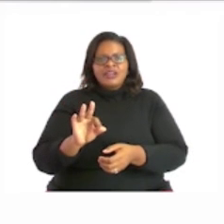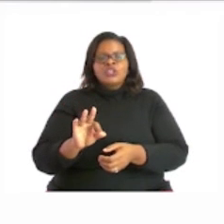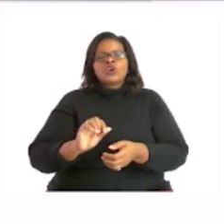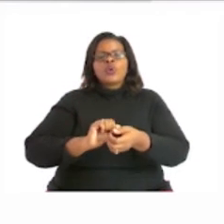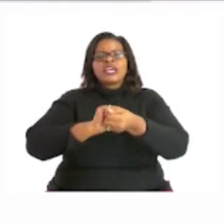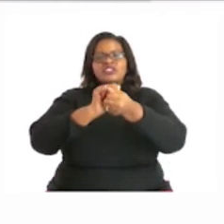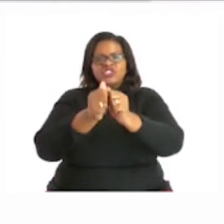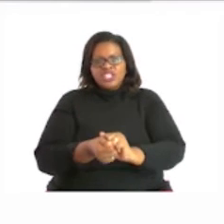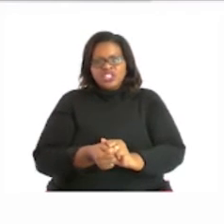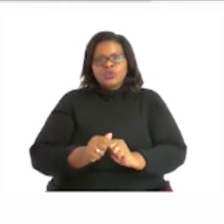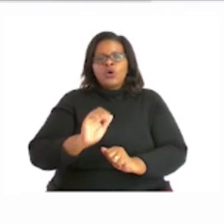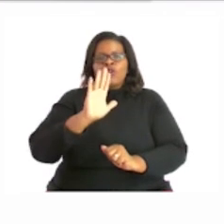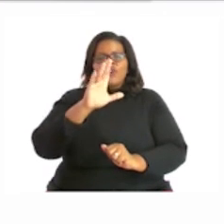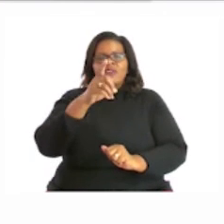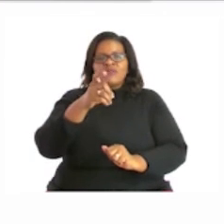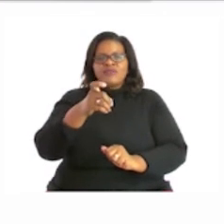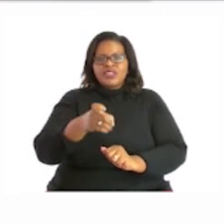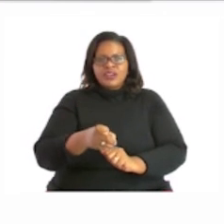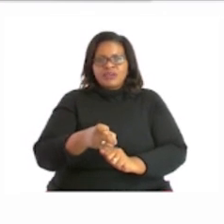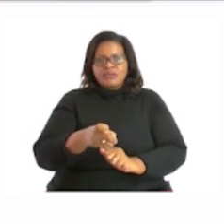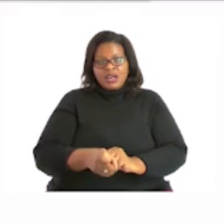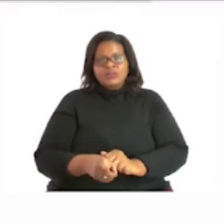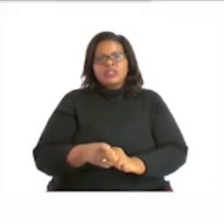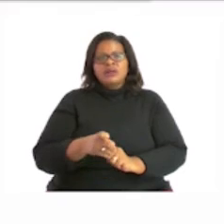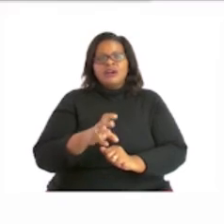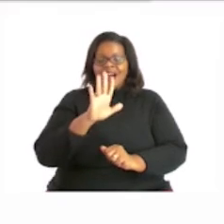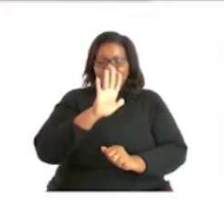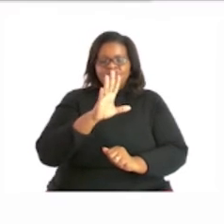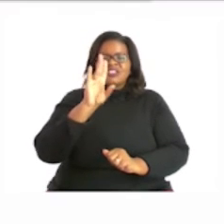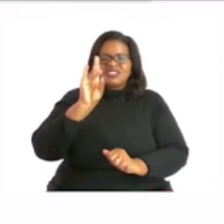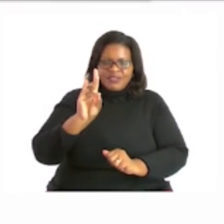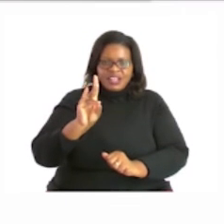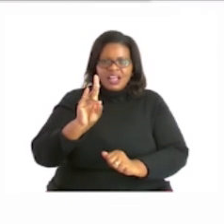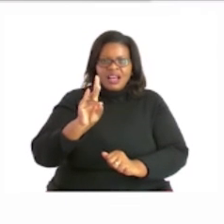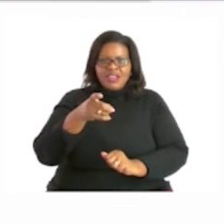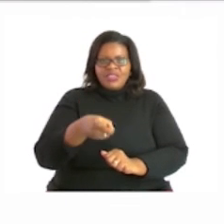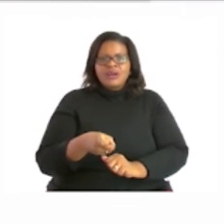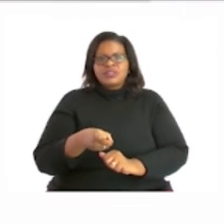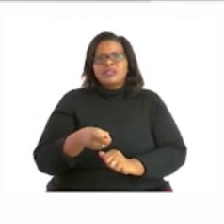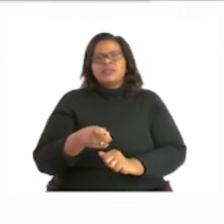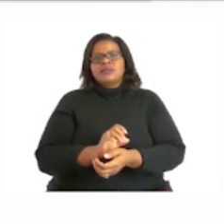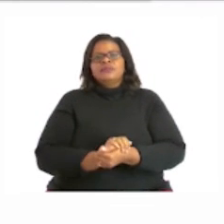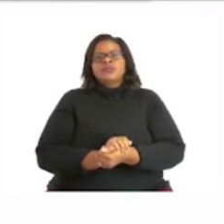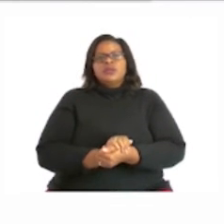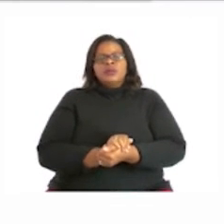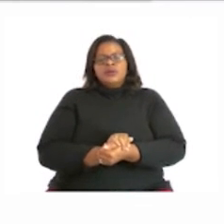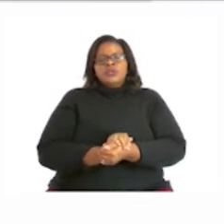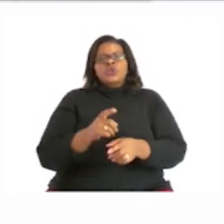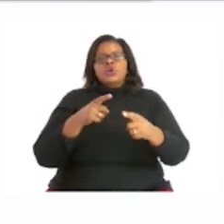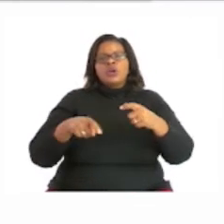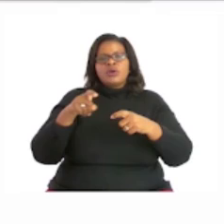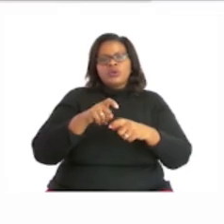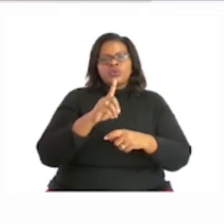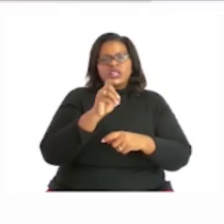57,000. And lastly, we have rounding off to the nearest 10,000. When we round